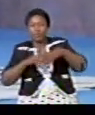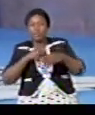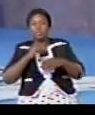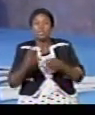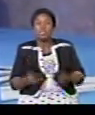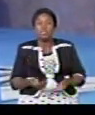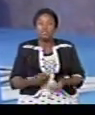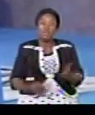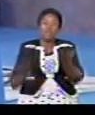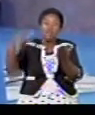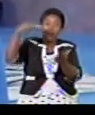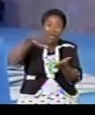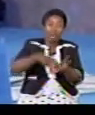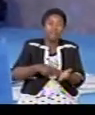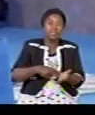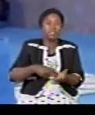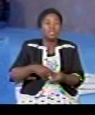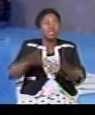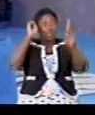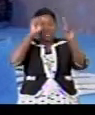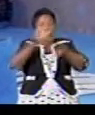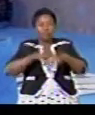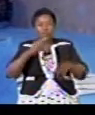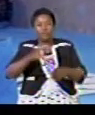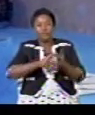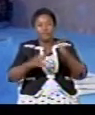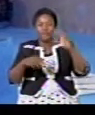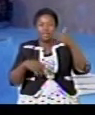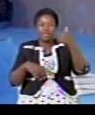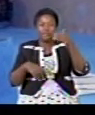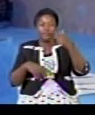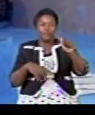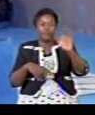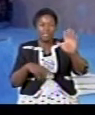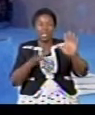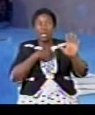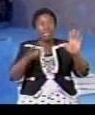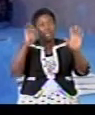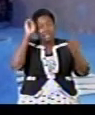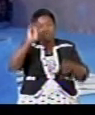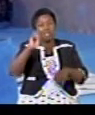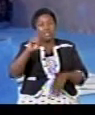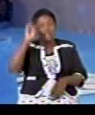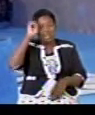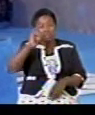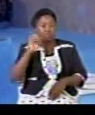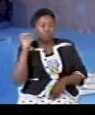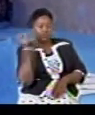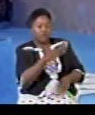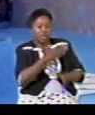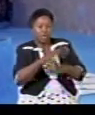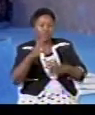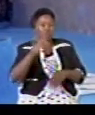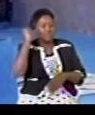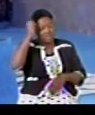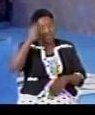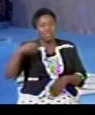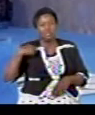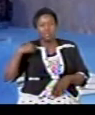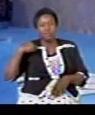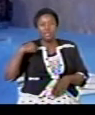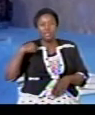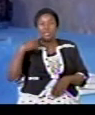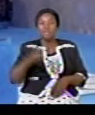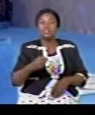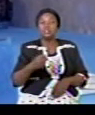calleth thee. Verse 50, it says, and he, casting away his garment, the badge of